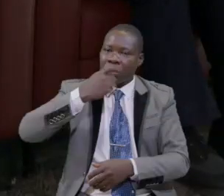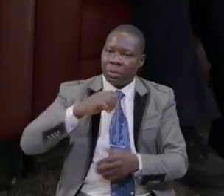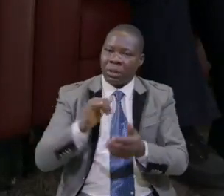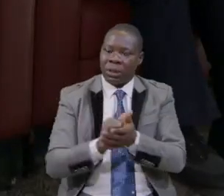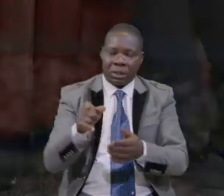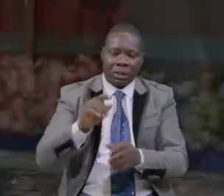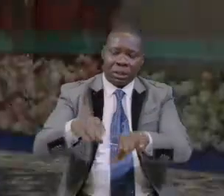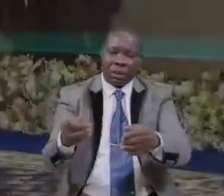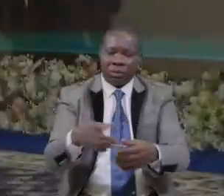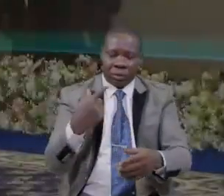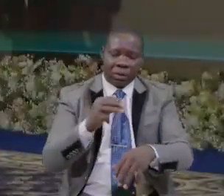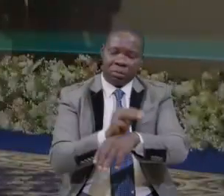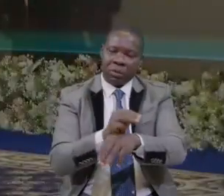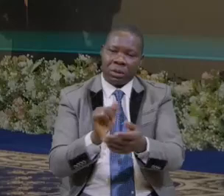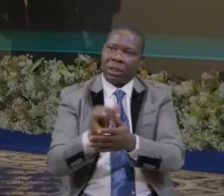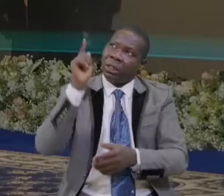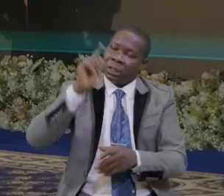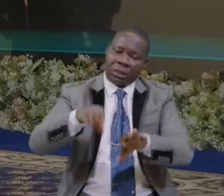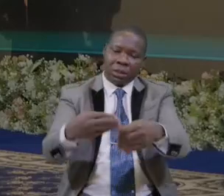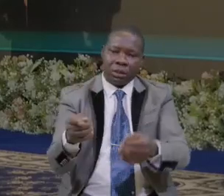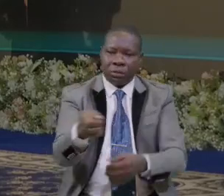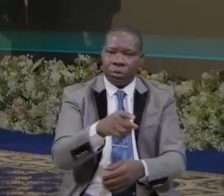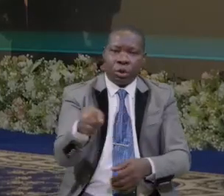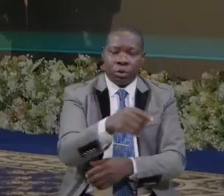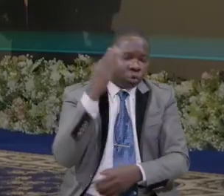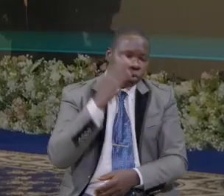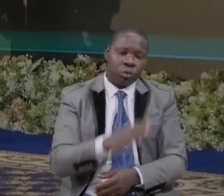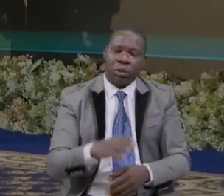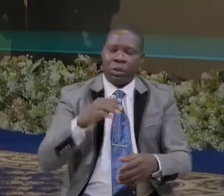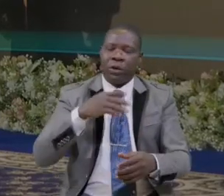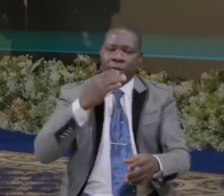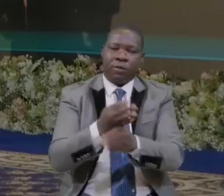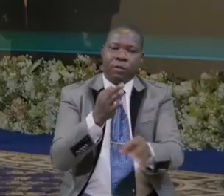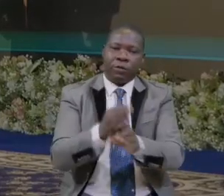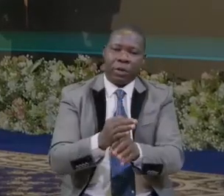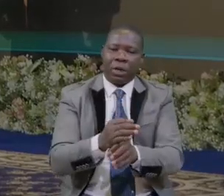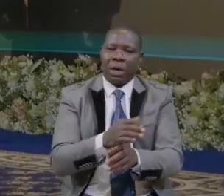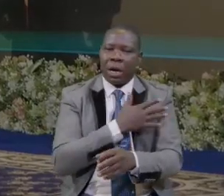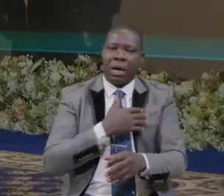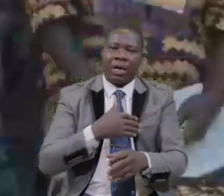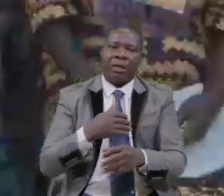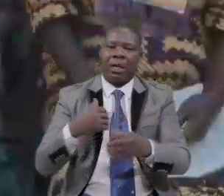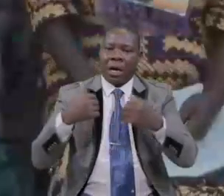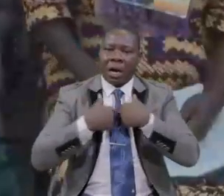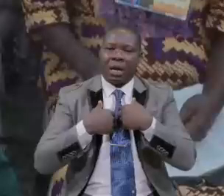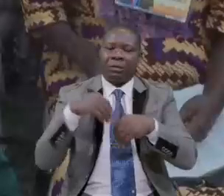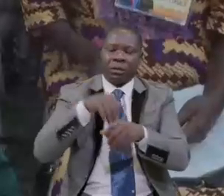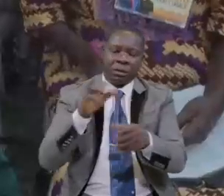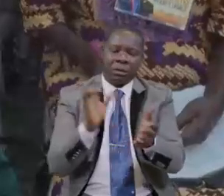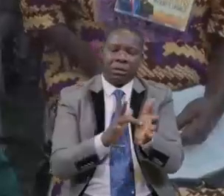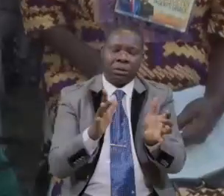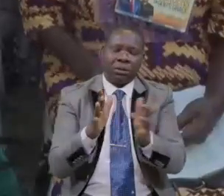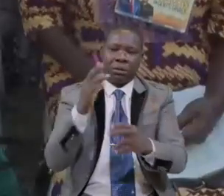has given you, you will accomplish and you will have in Jesus' name. Number three then is